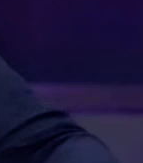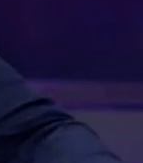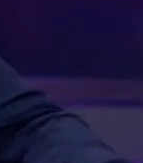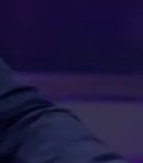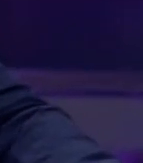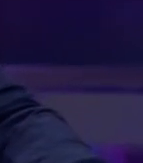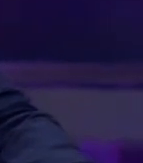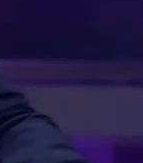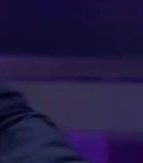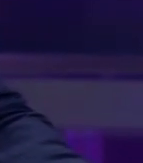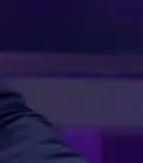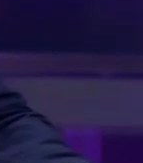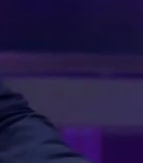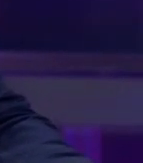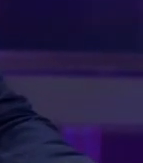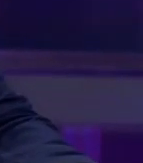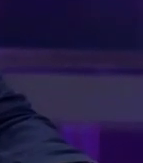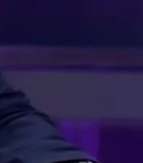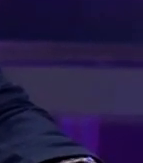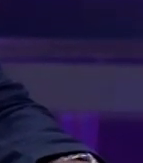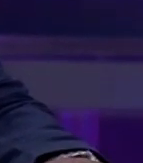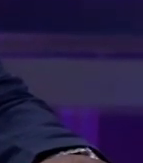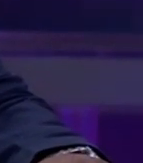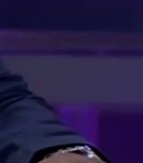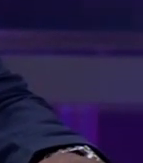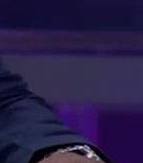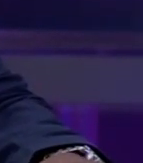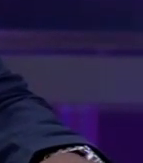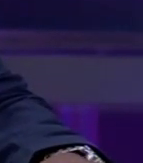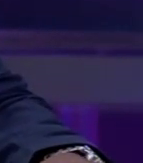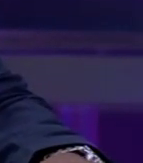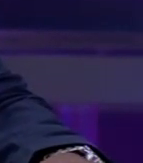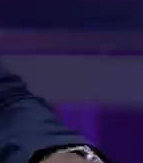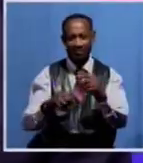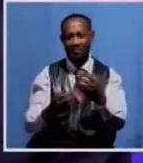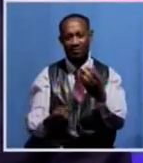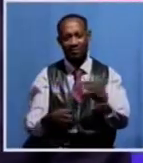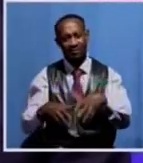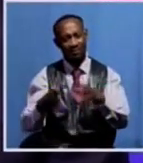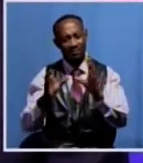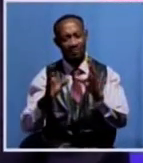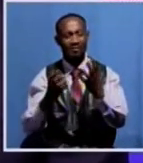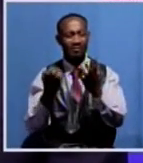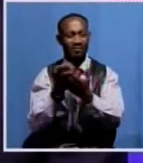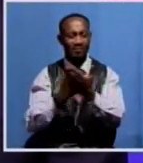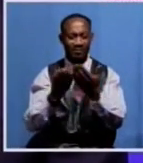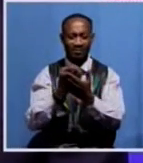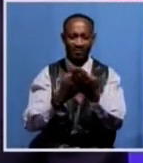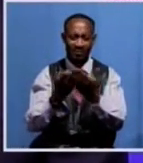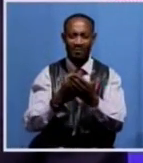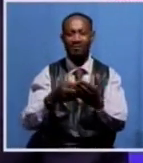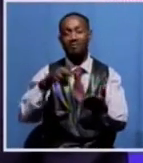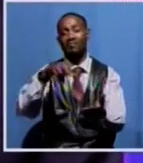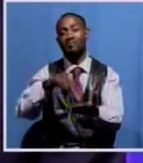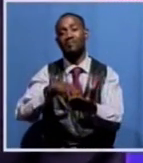that respect, that if we can meet the challenge of debt, we will now allow the economy to begin to breathe and begin to expand.